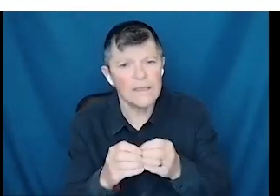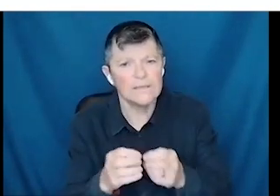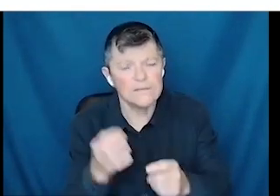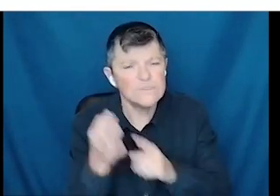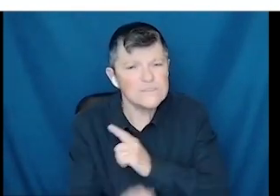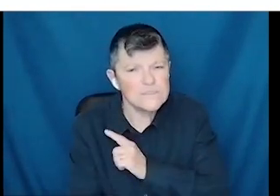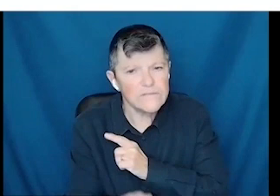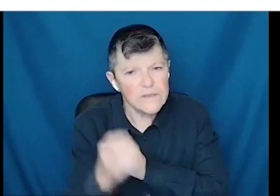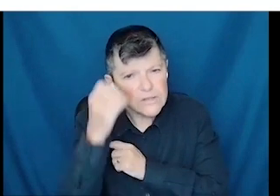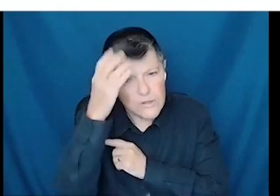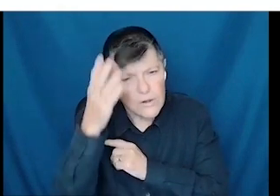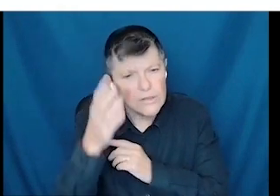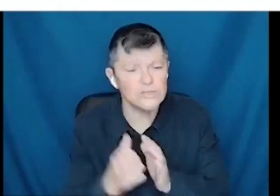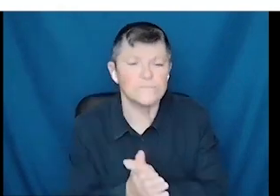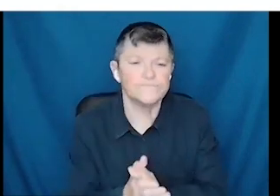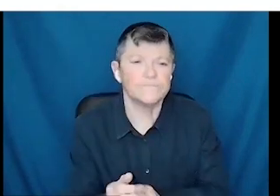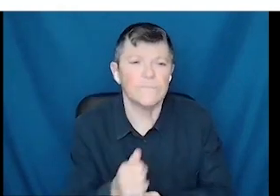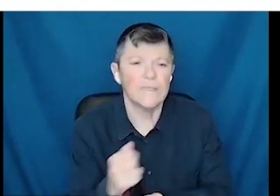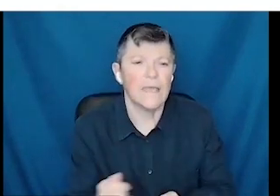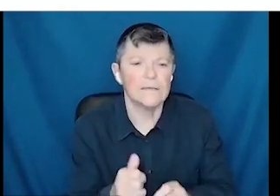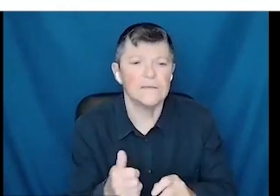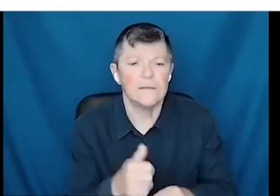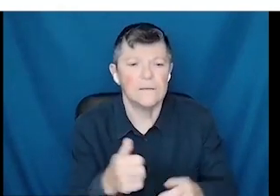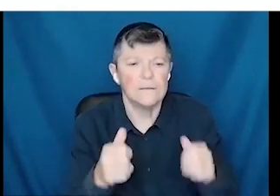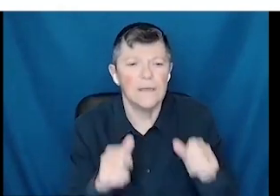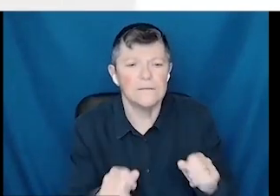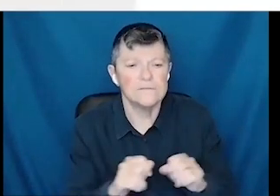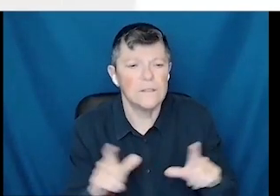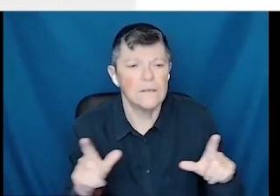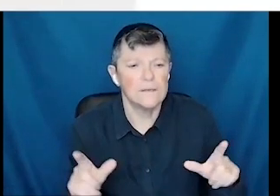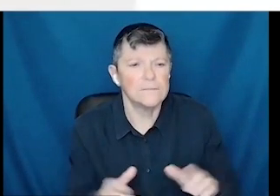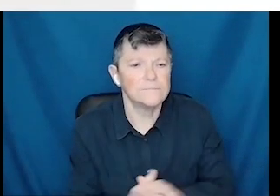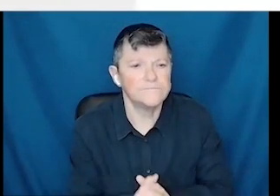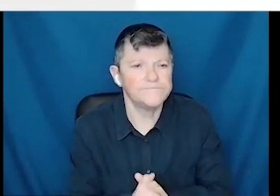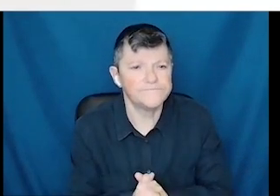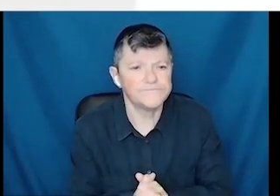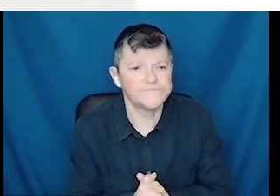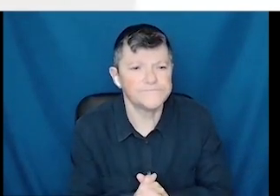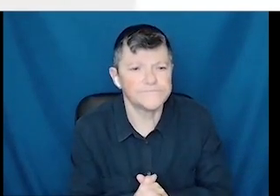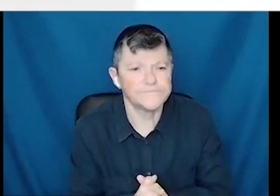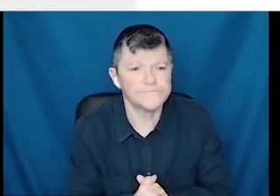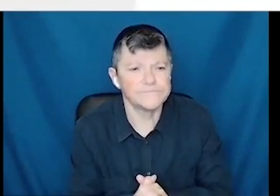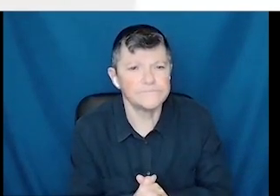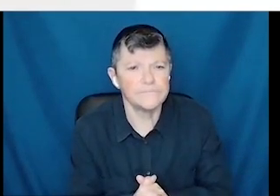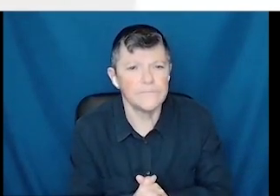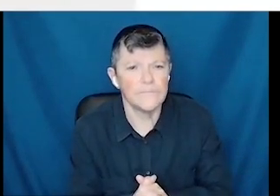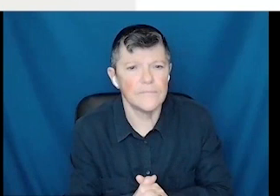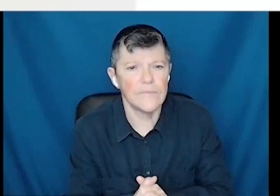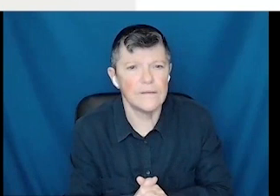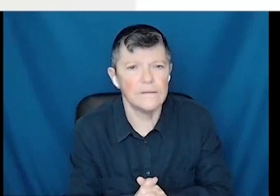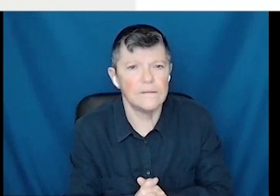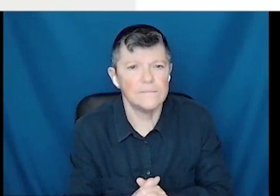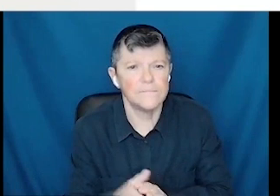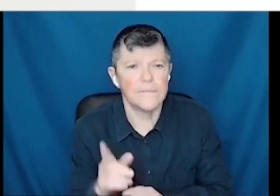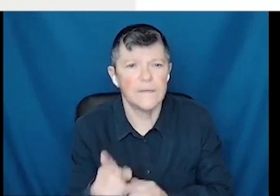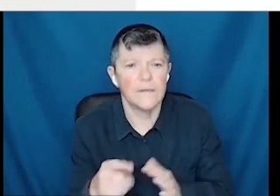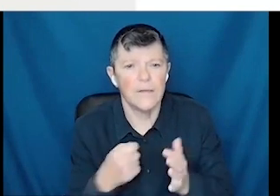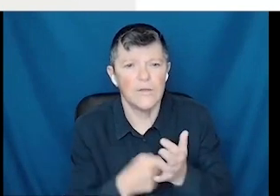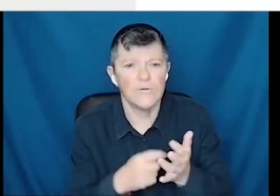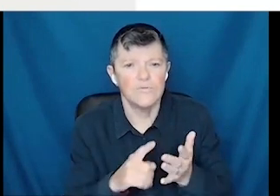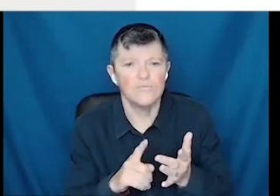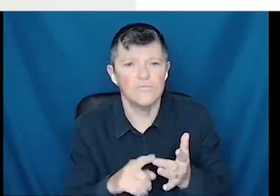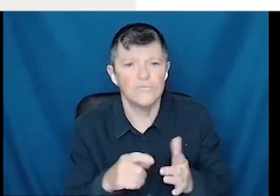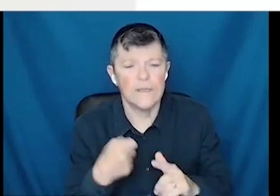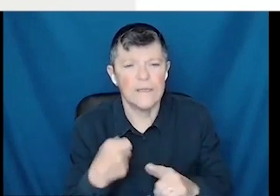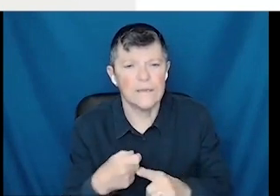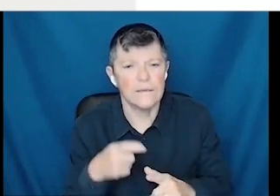Could I have the next slide, please? Rick went through our kind of